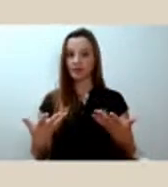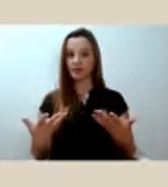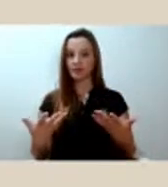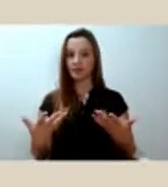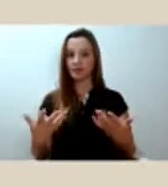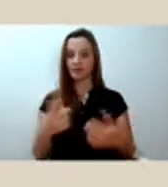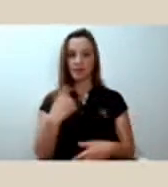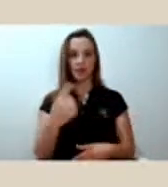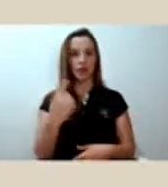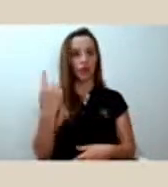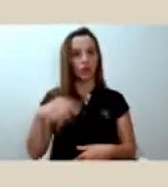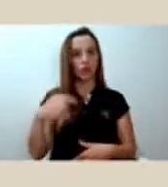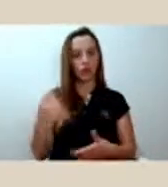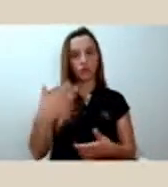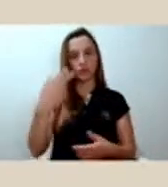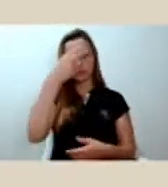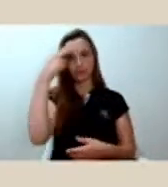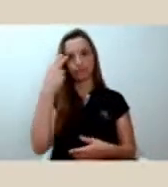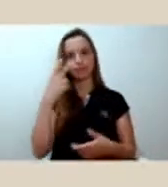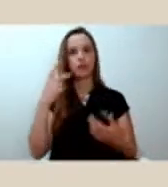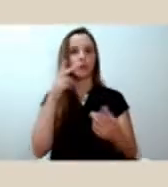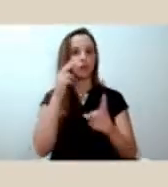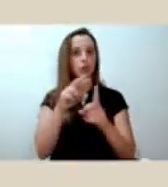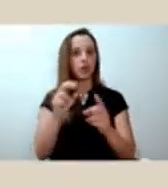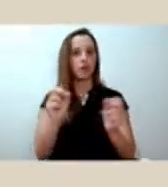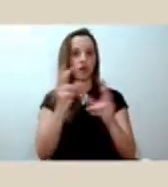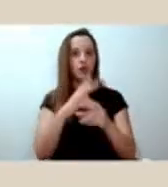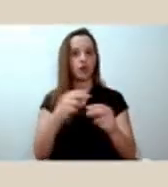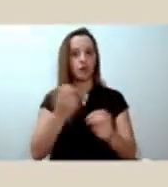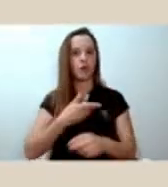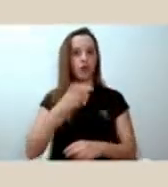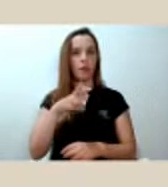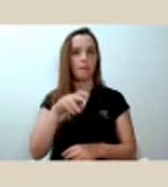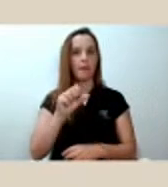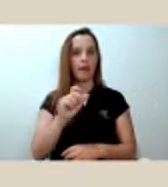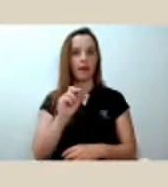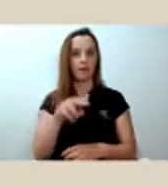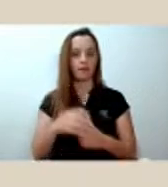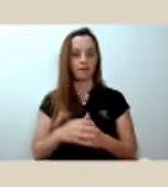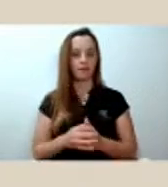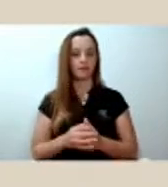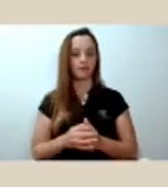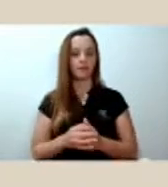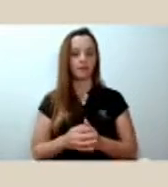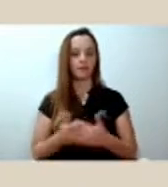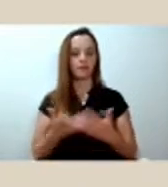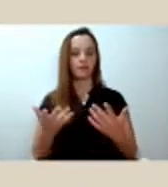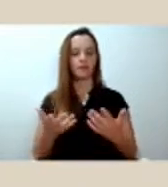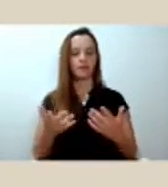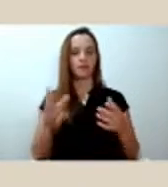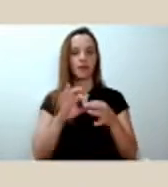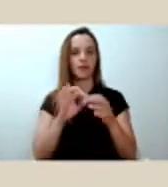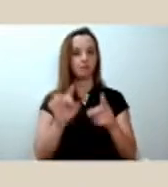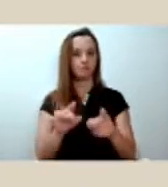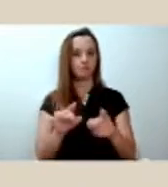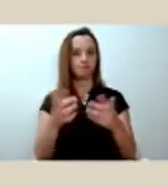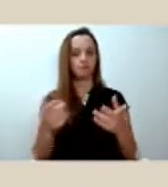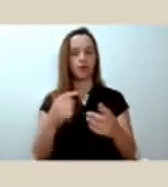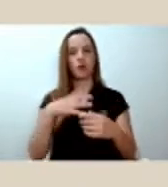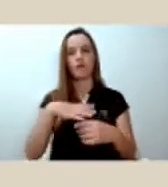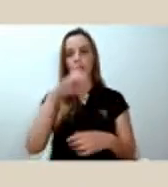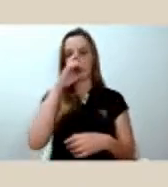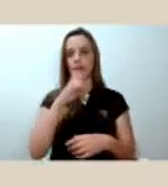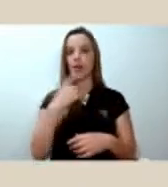bias being unpacked from a neuroscience perspective by Dr. Megan Carey. Before I go to that, though, I just want to remind you that we have